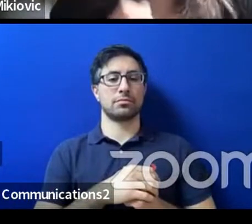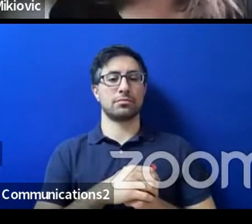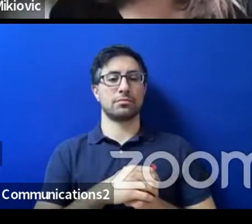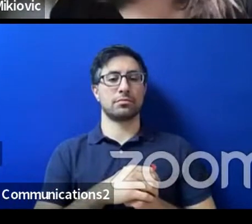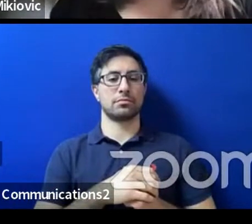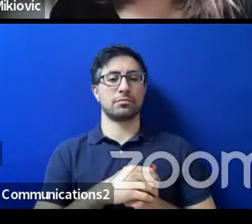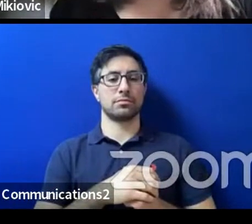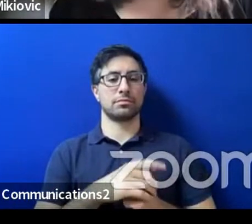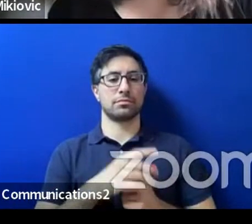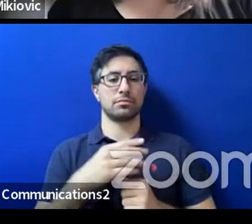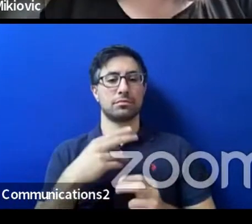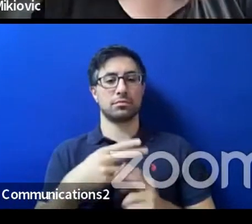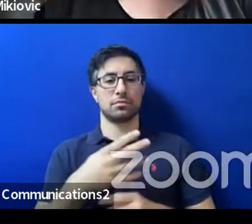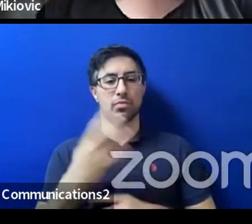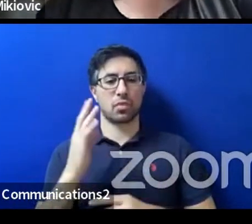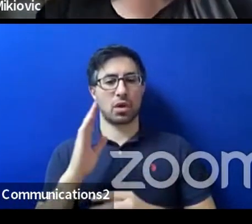Hi everyone, my name is Rainbow.